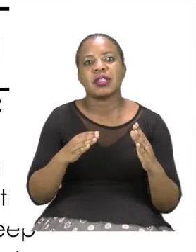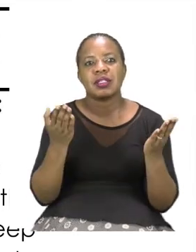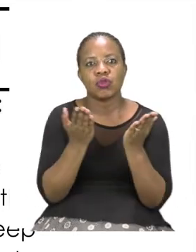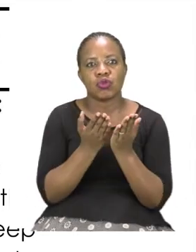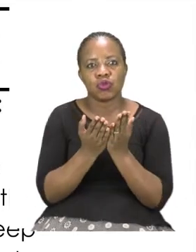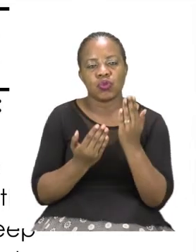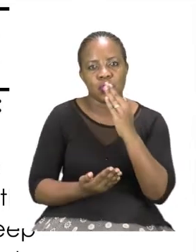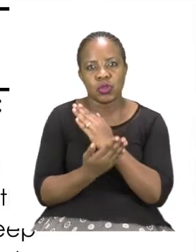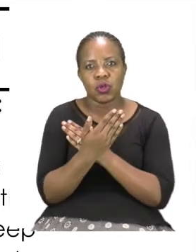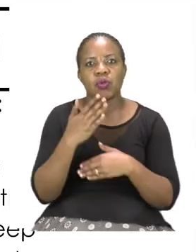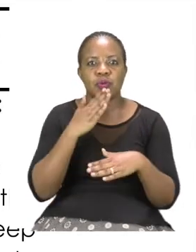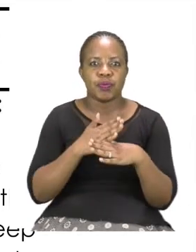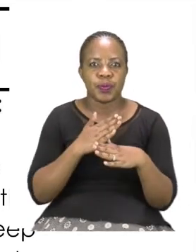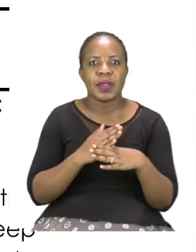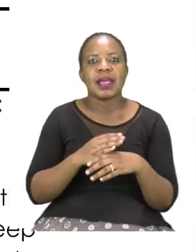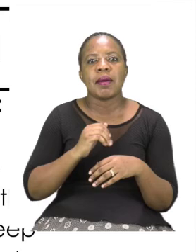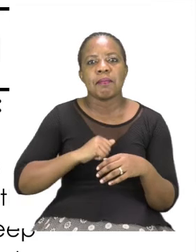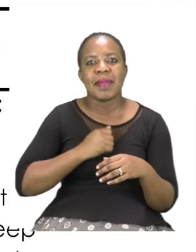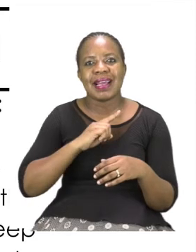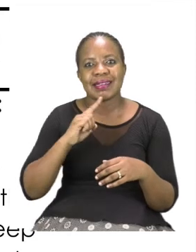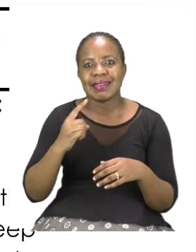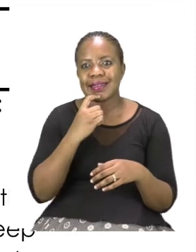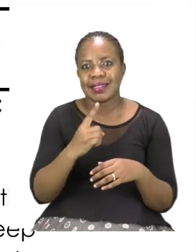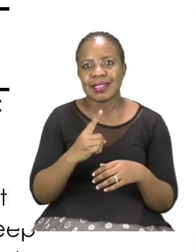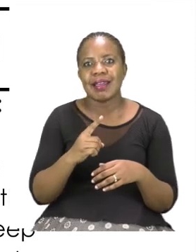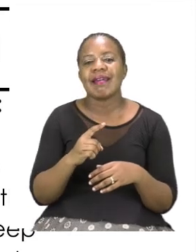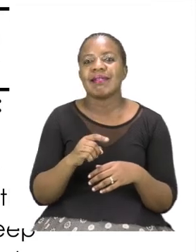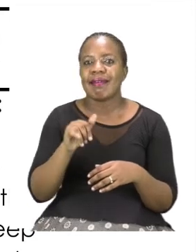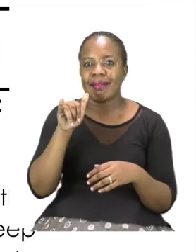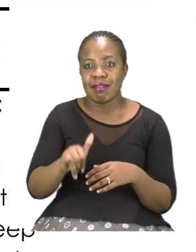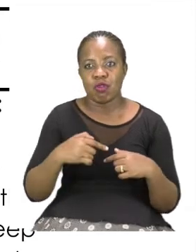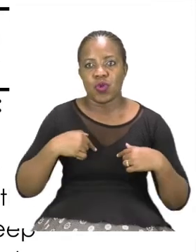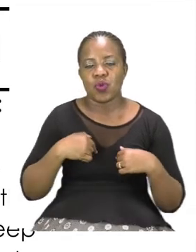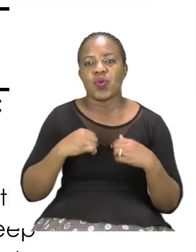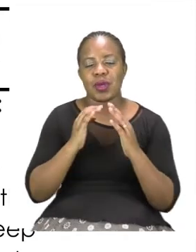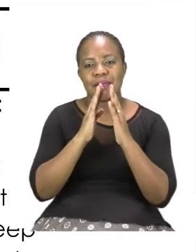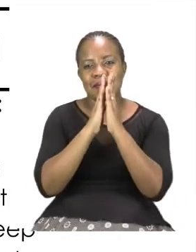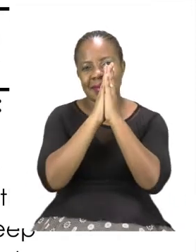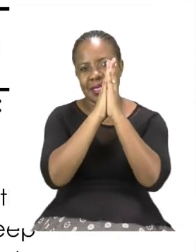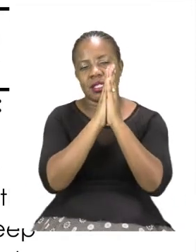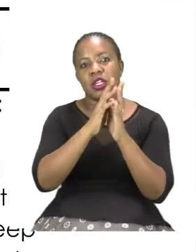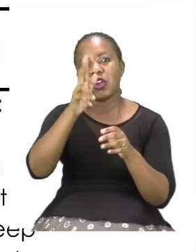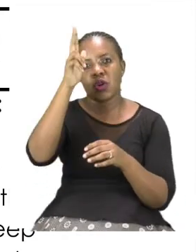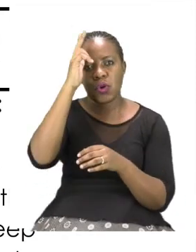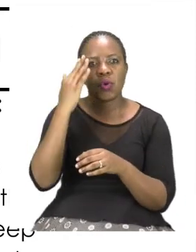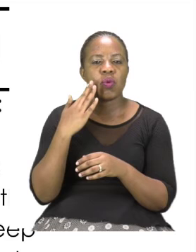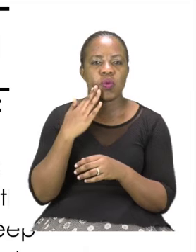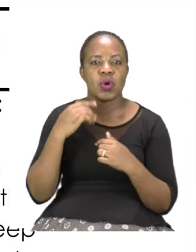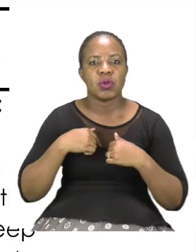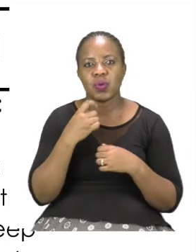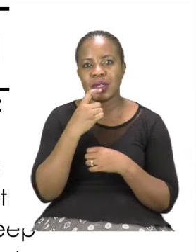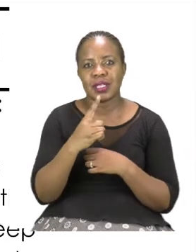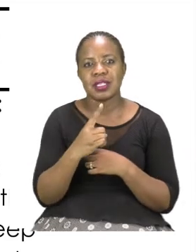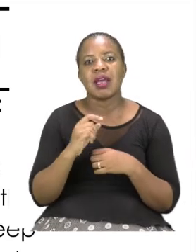say our daily prayers. Wow, this is a beautiful passage, and